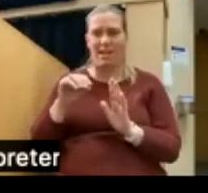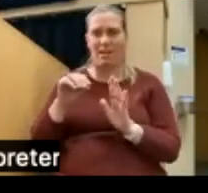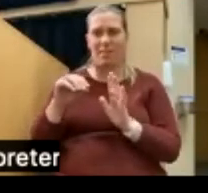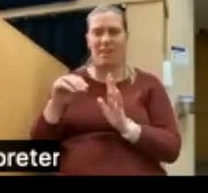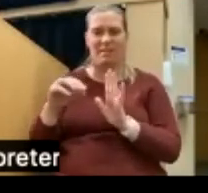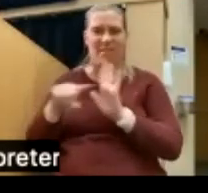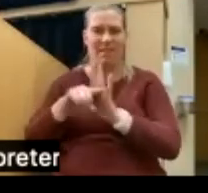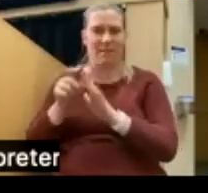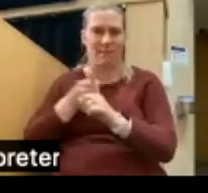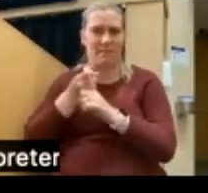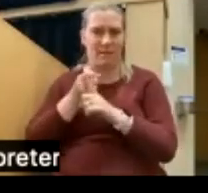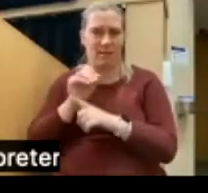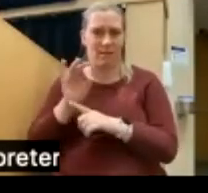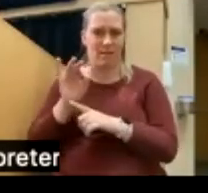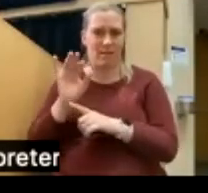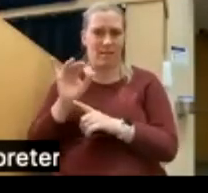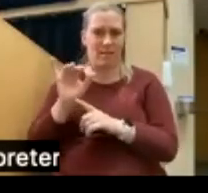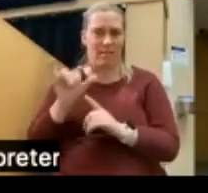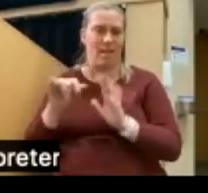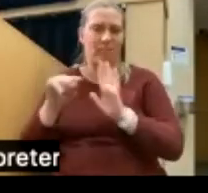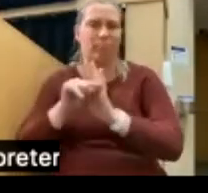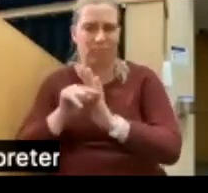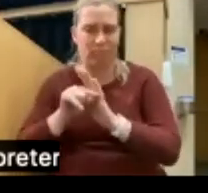So I'm hopeful that there's more to come.